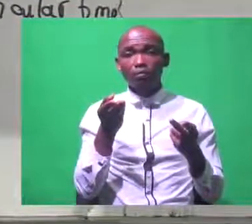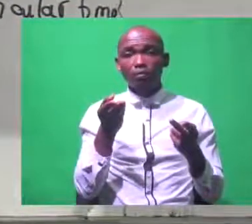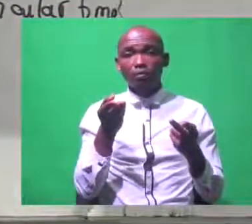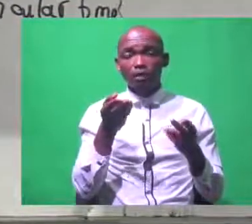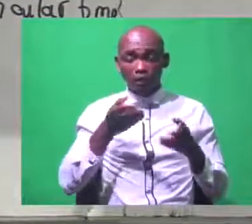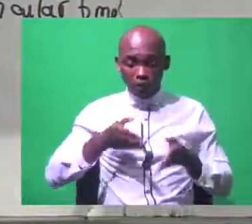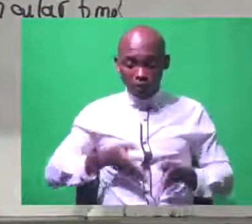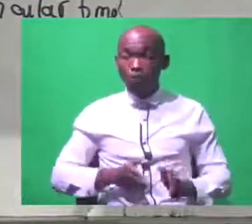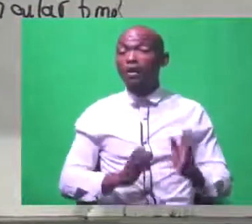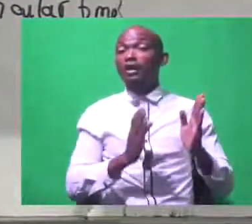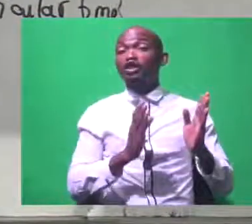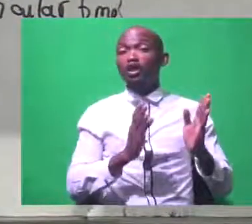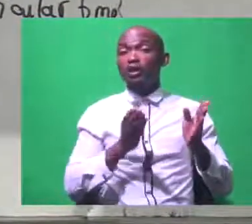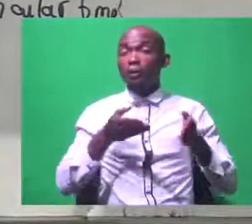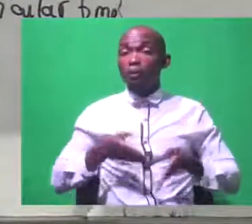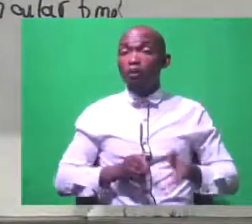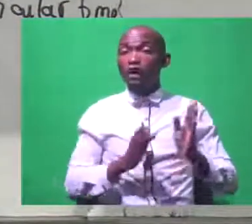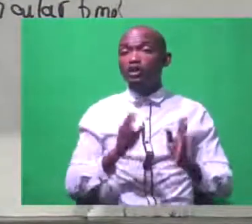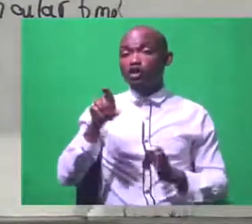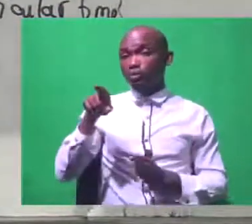is production.